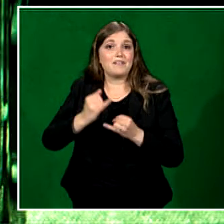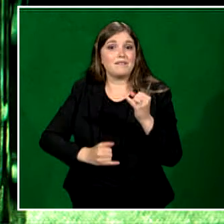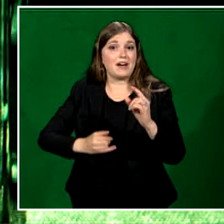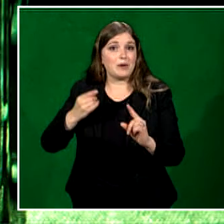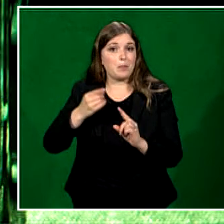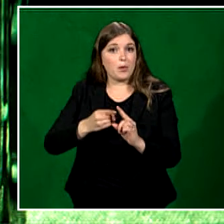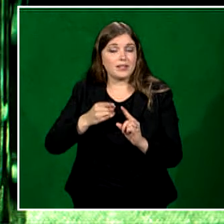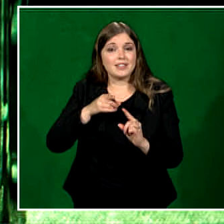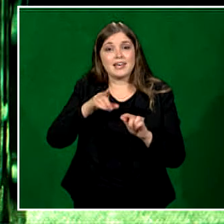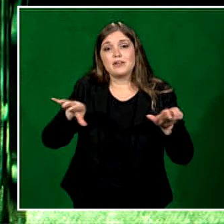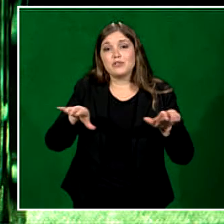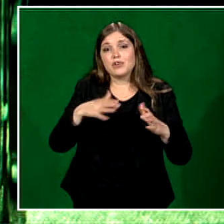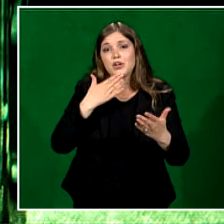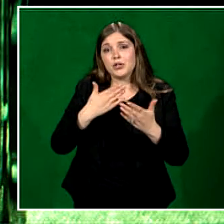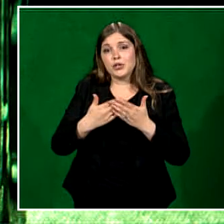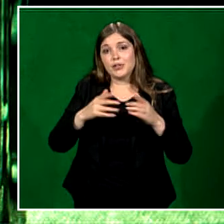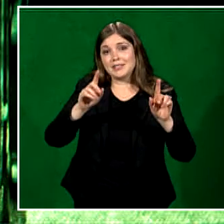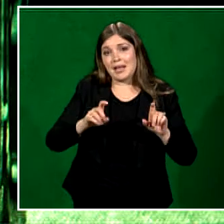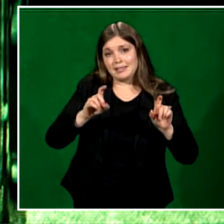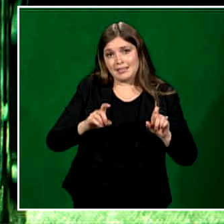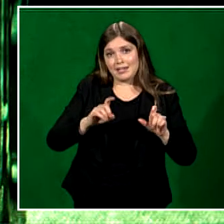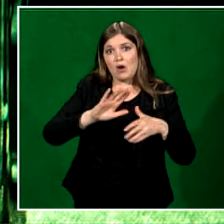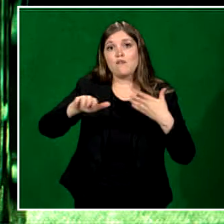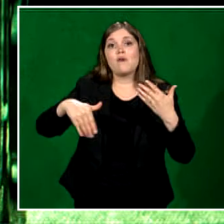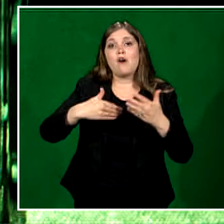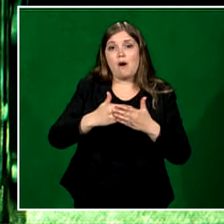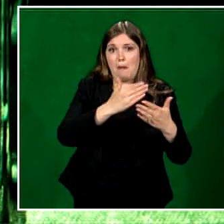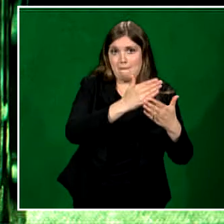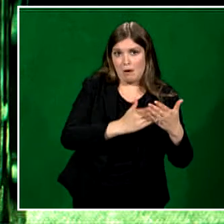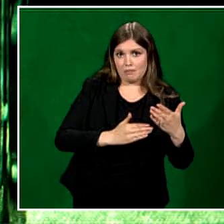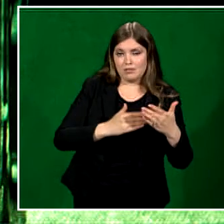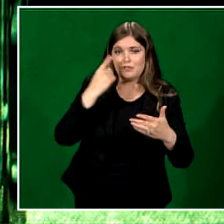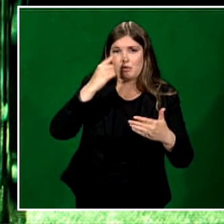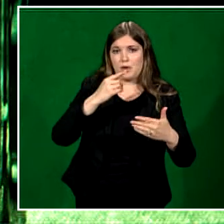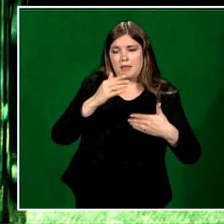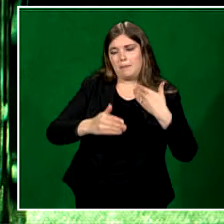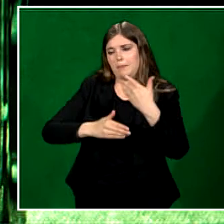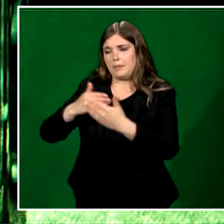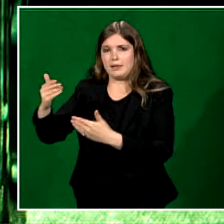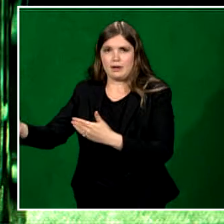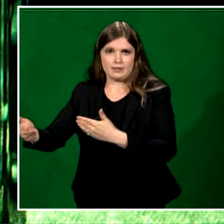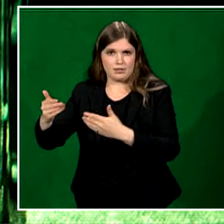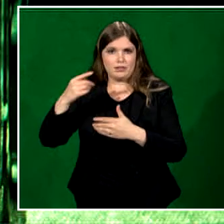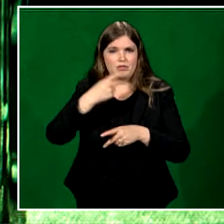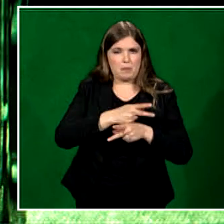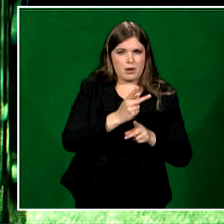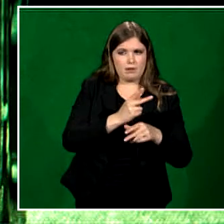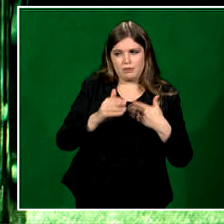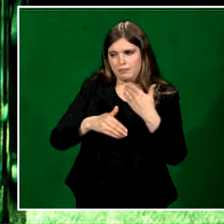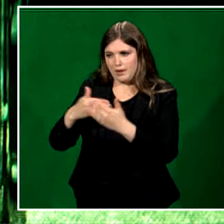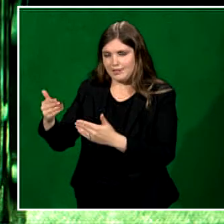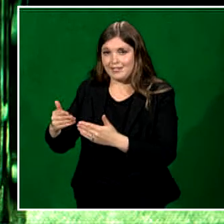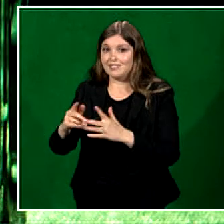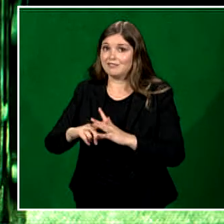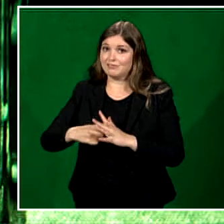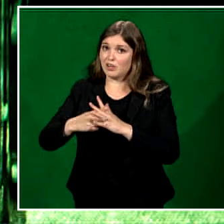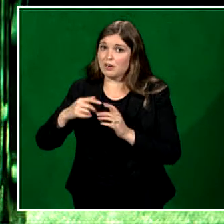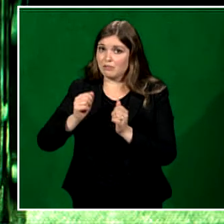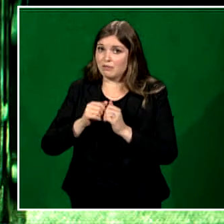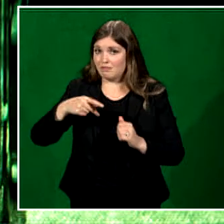very good testing of all parts of the production process in terms of piloting it as well. So it's a